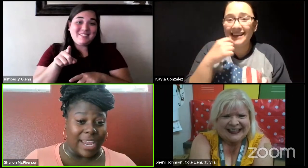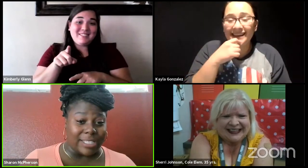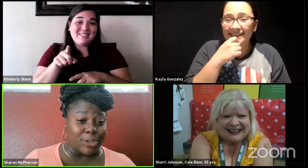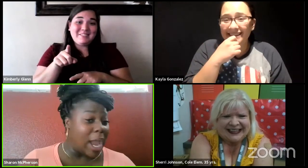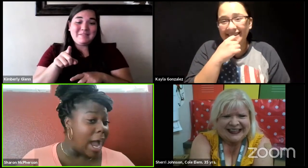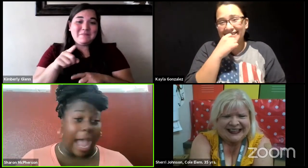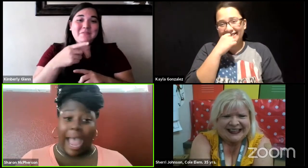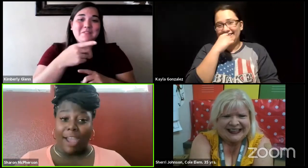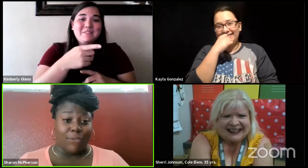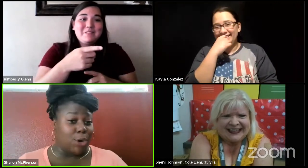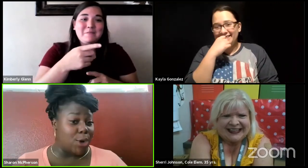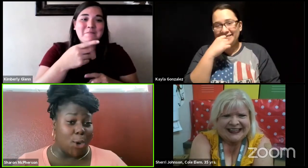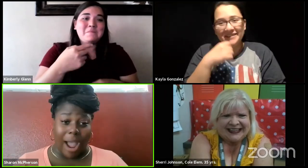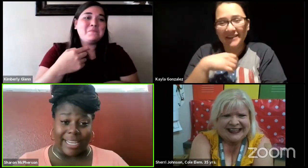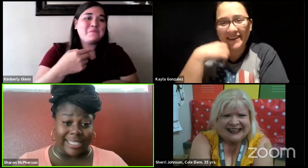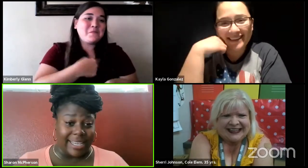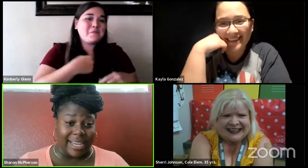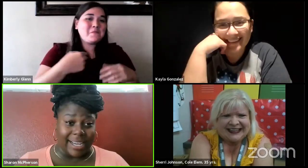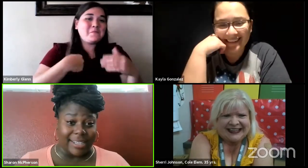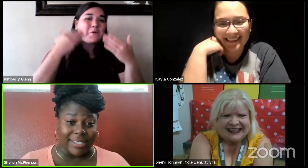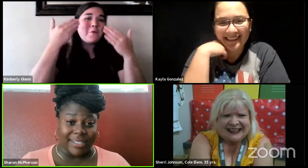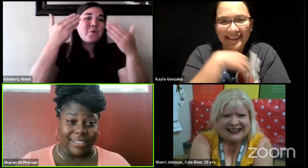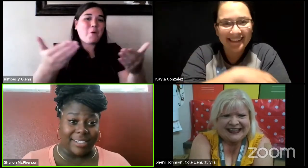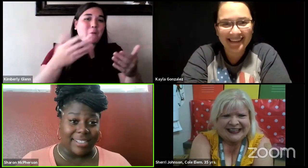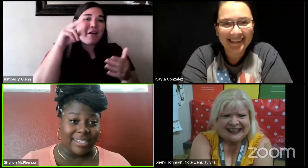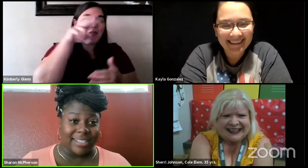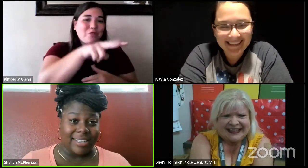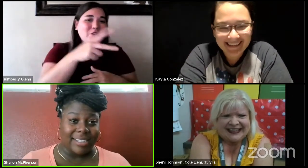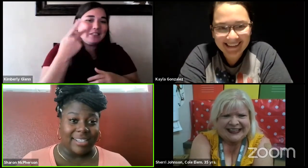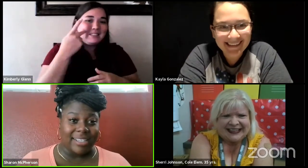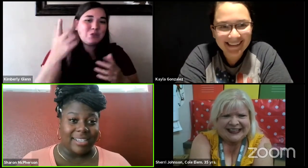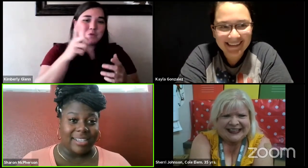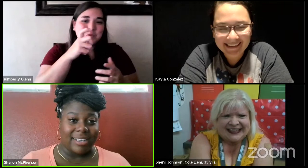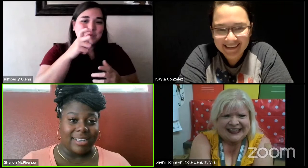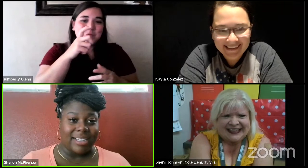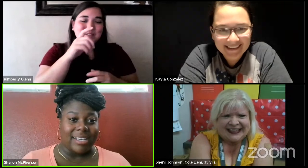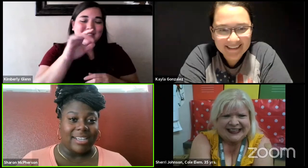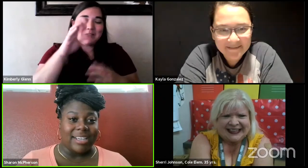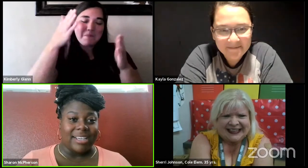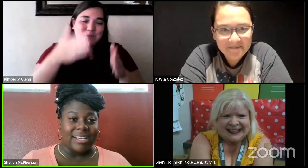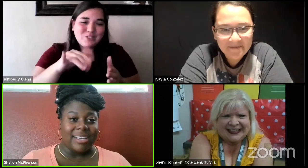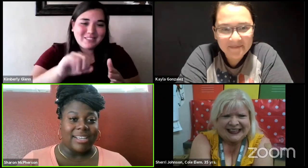Kayla, do you have an answer? I have no idea.